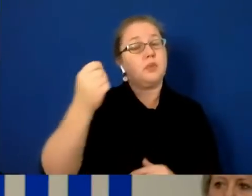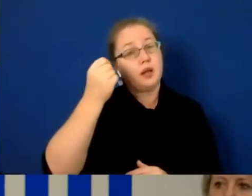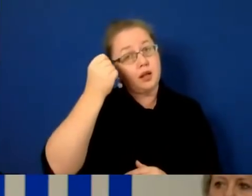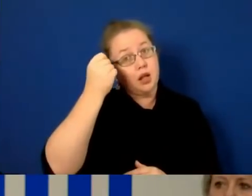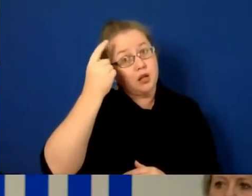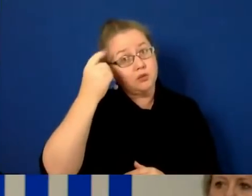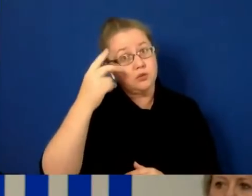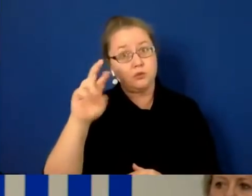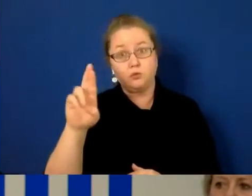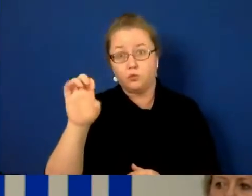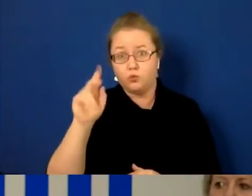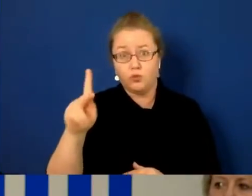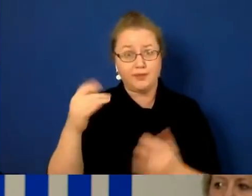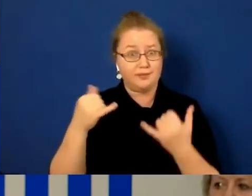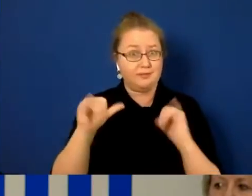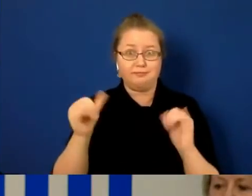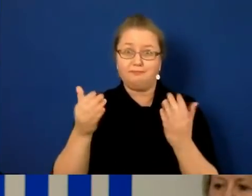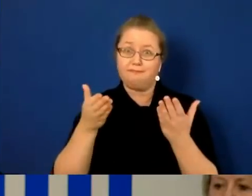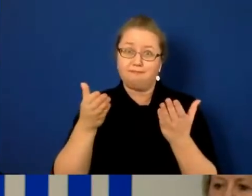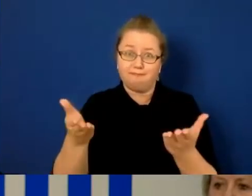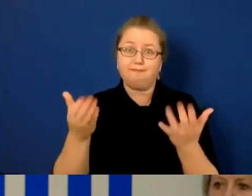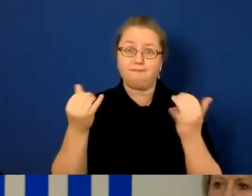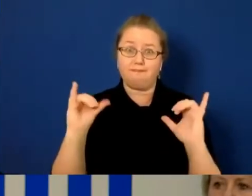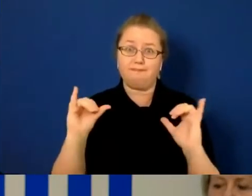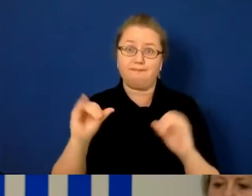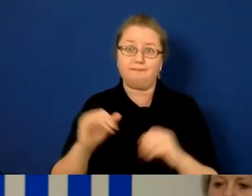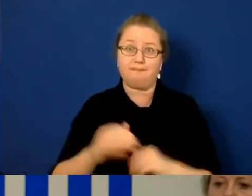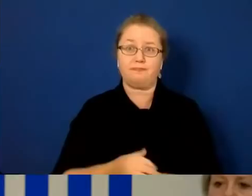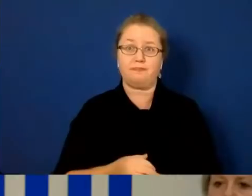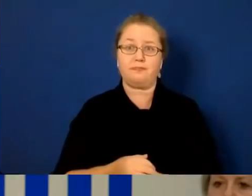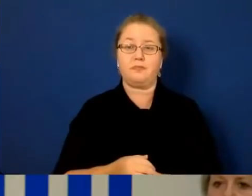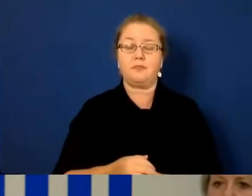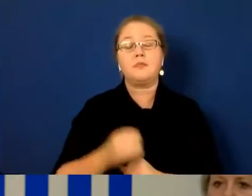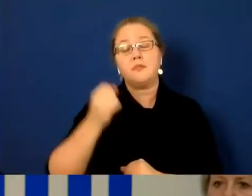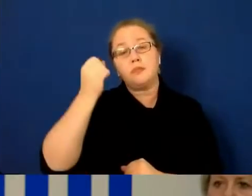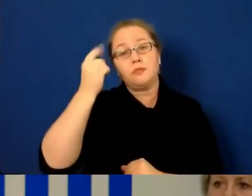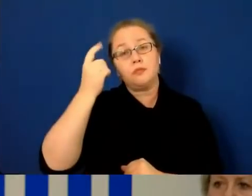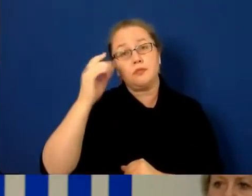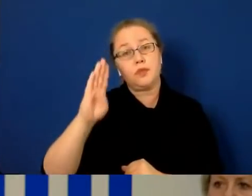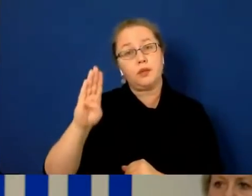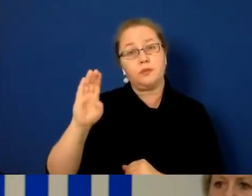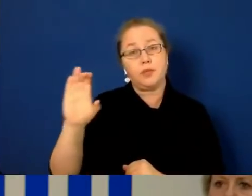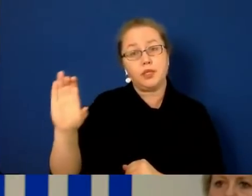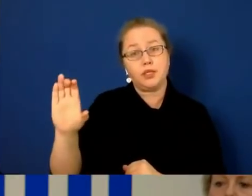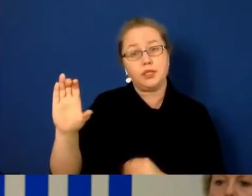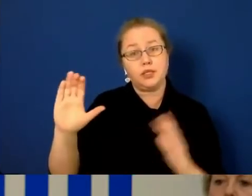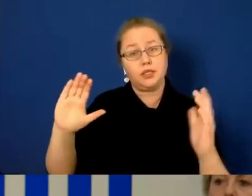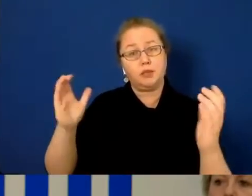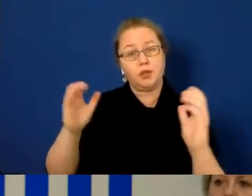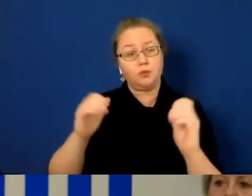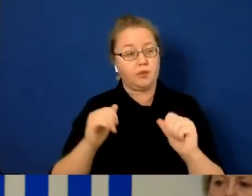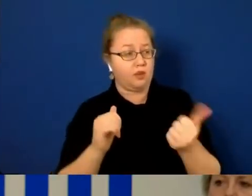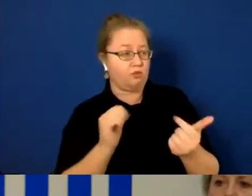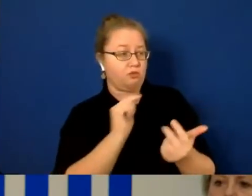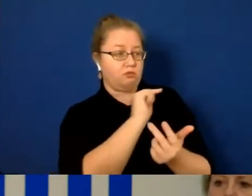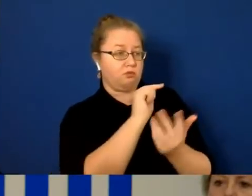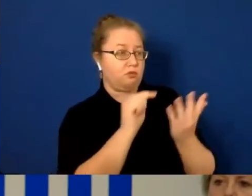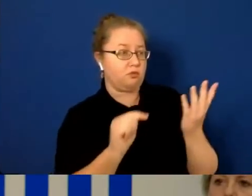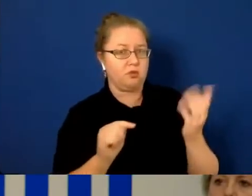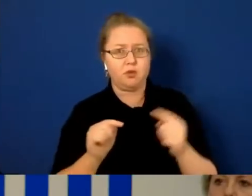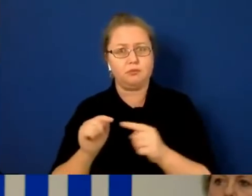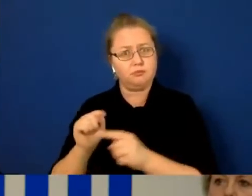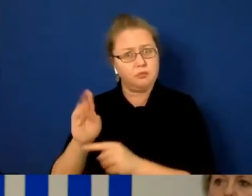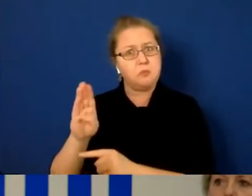both from my family's experience and from all of the people that I've talked to these many months who are struggling with the